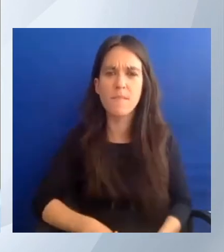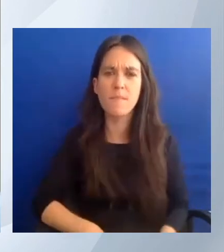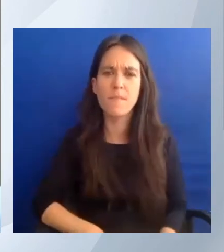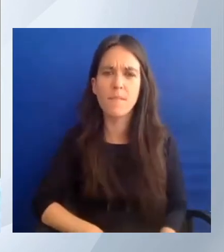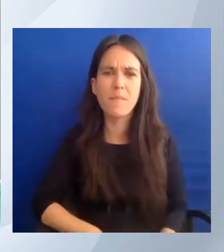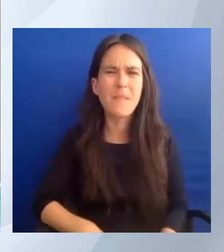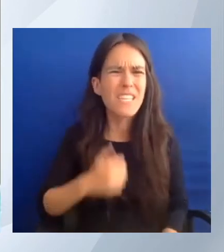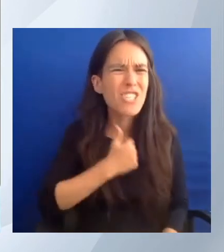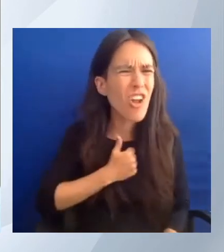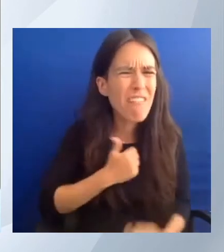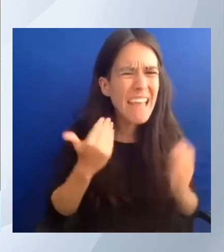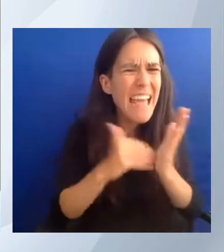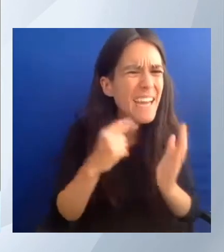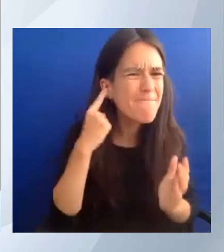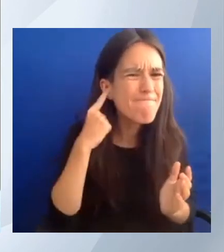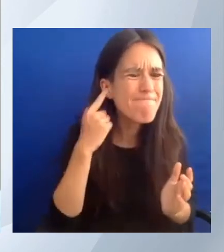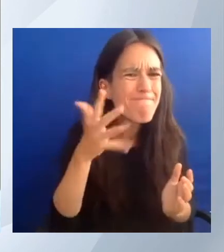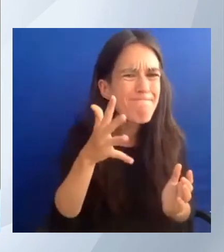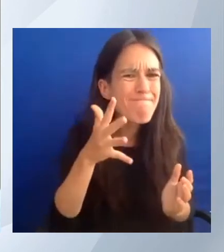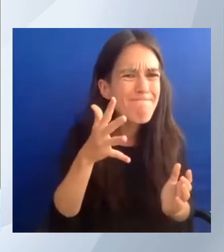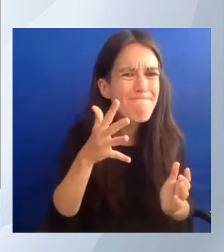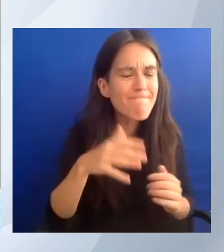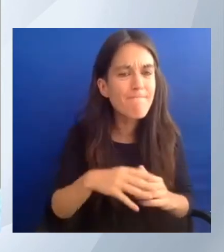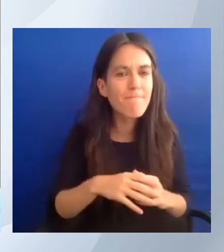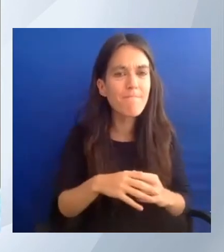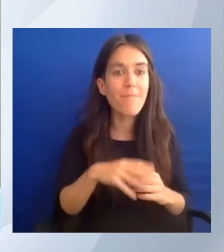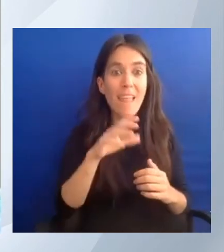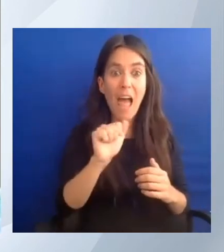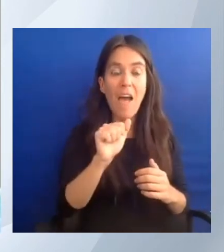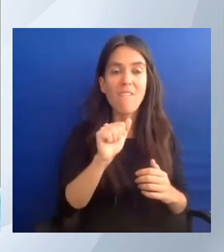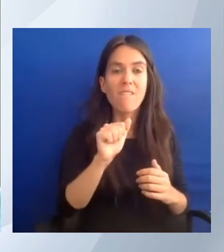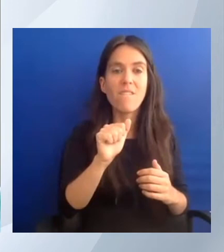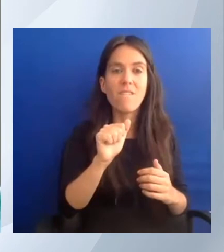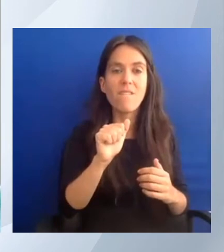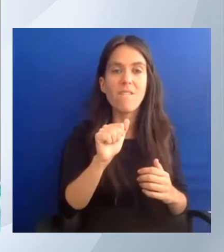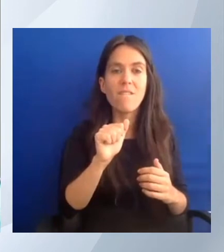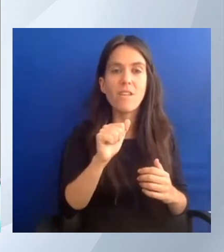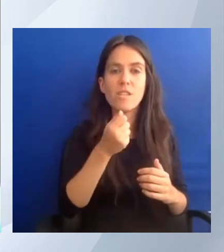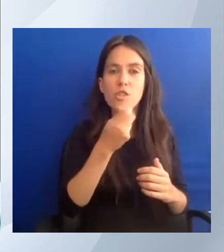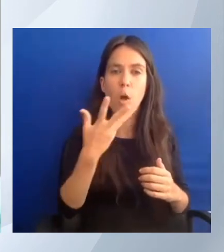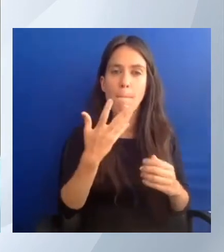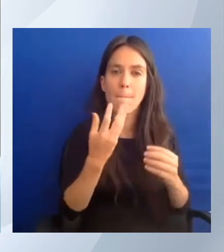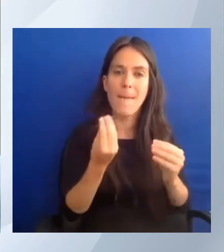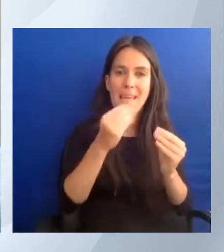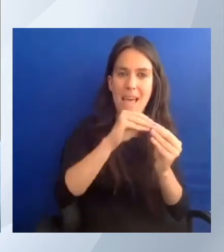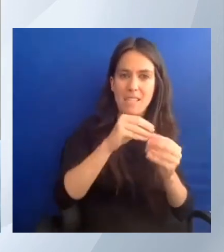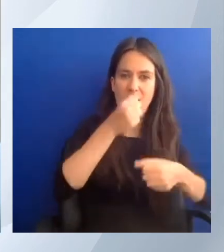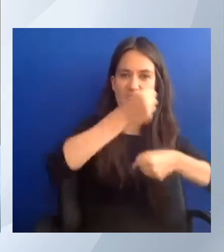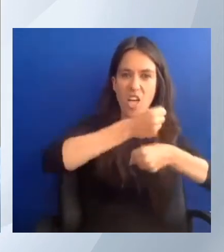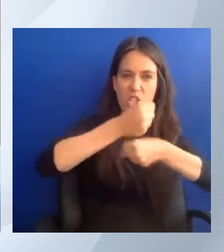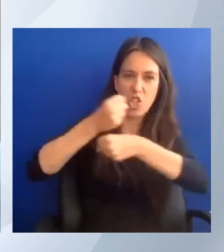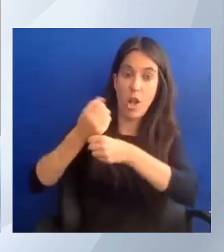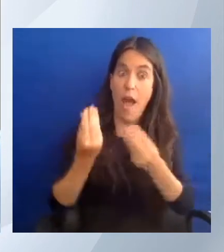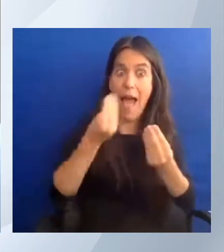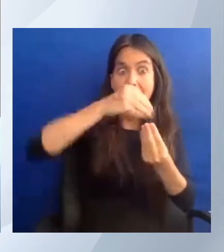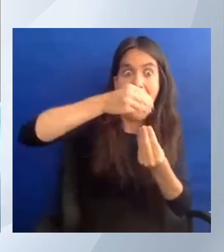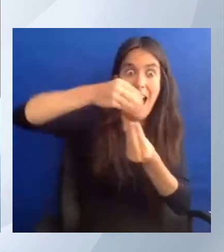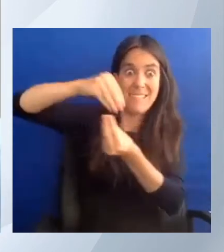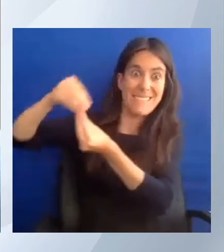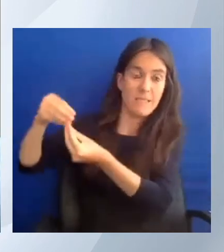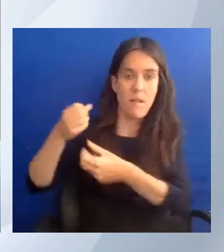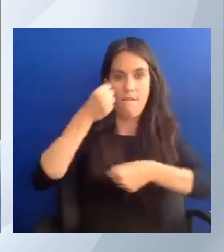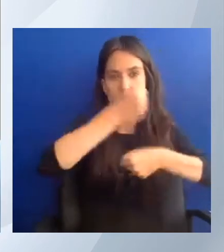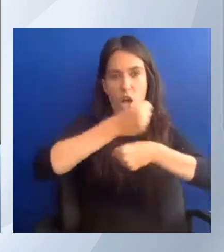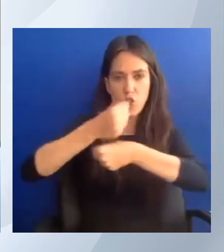Sorry, say that again. That they also added like functions, Azure functions. Yes, yes. So with the release of